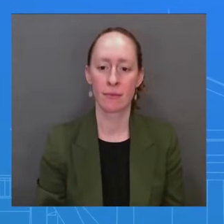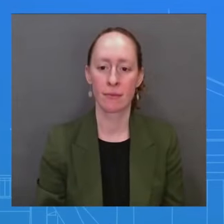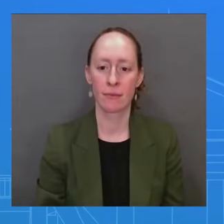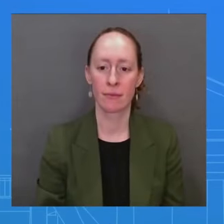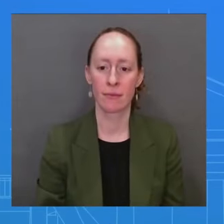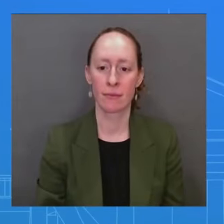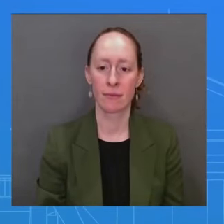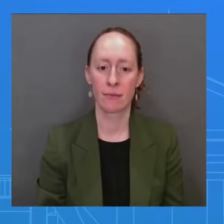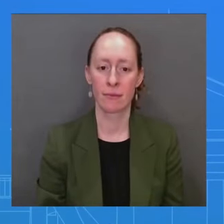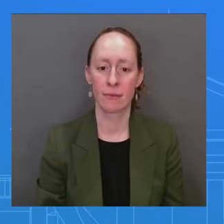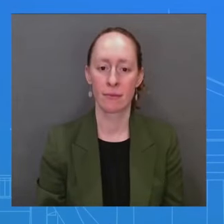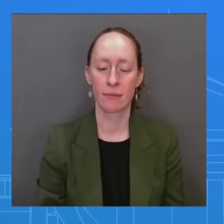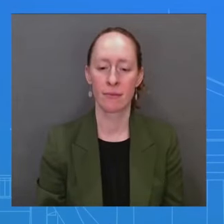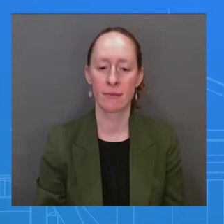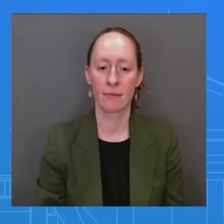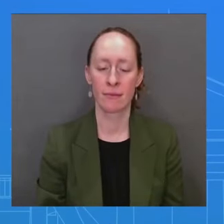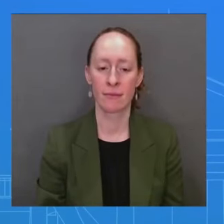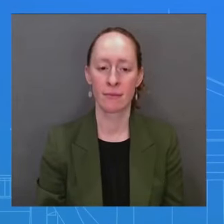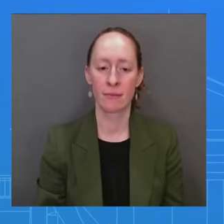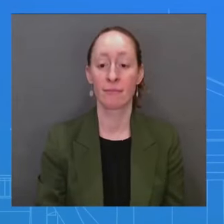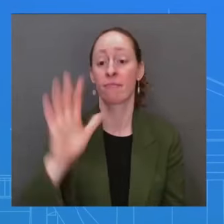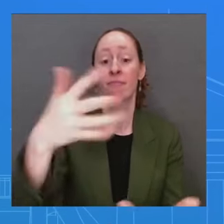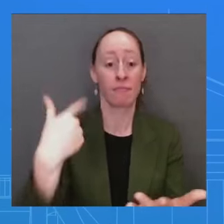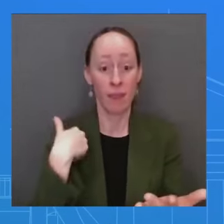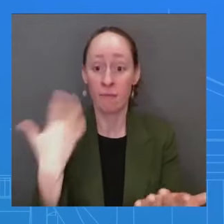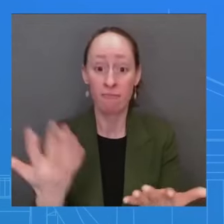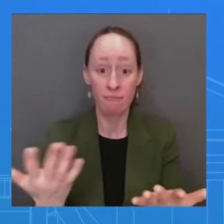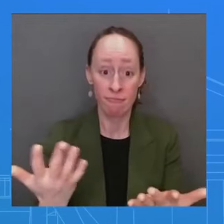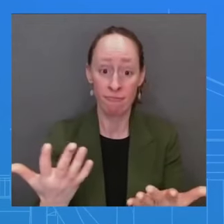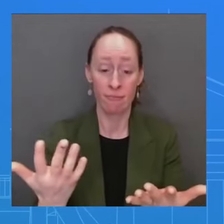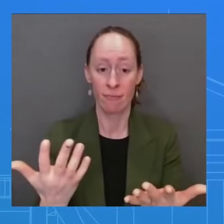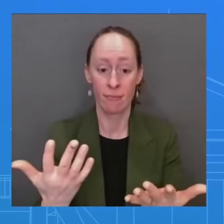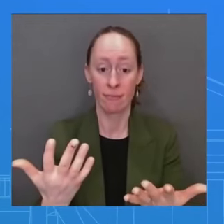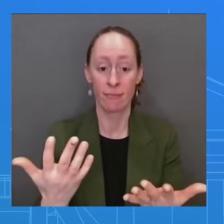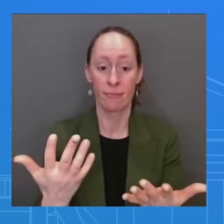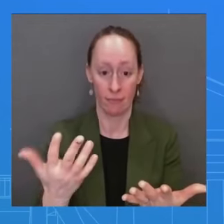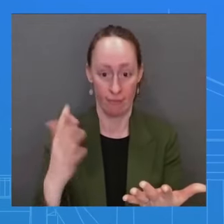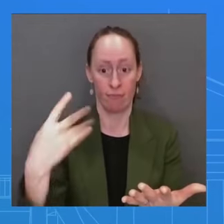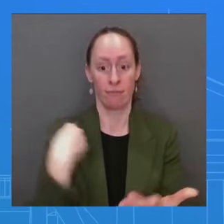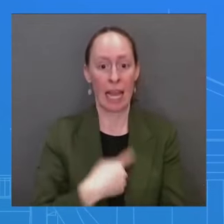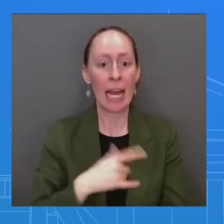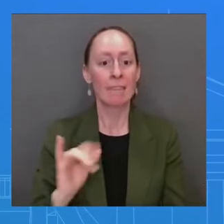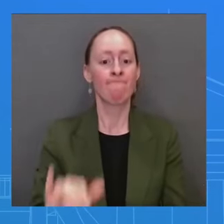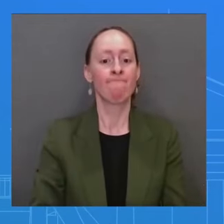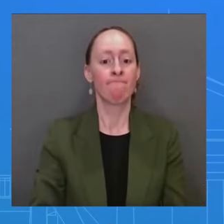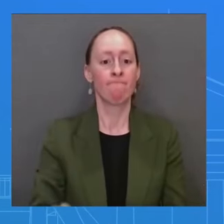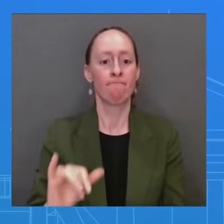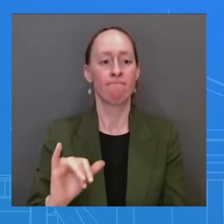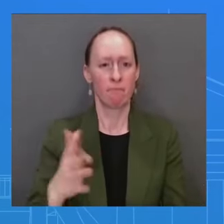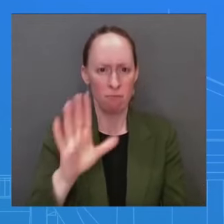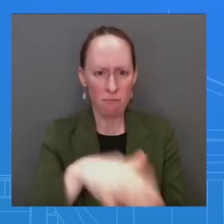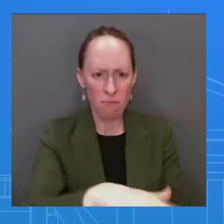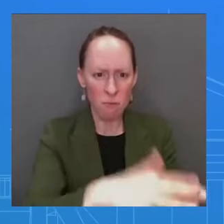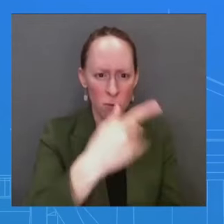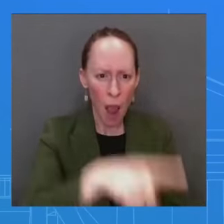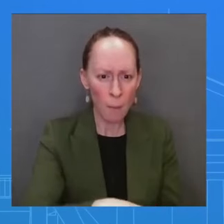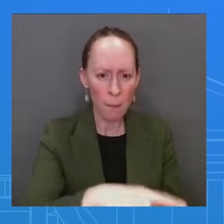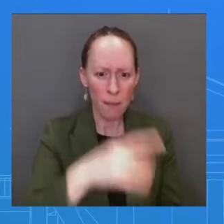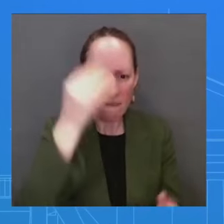the hospital, we certainly asked all the questions you would think we would ask to try to ascertain his condition.